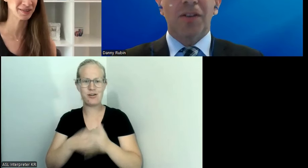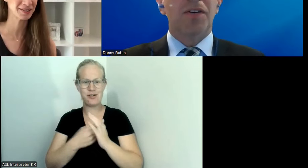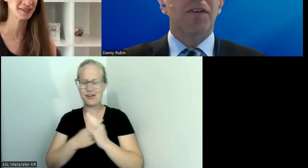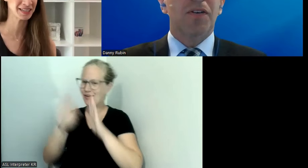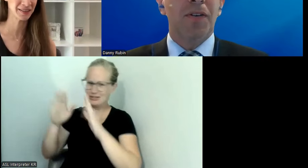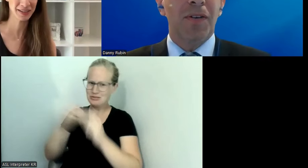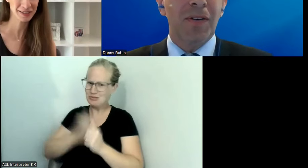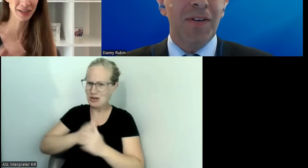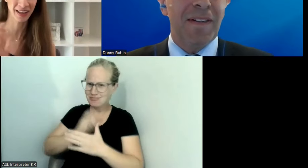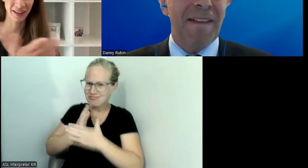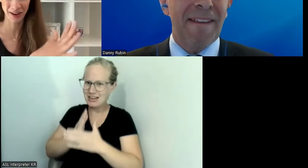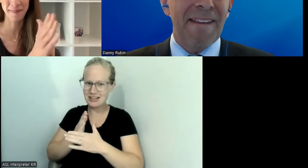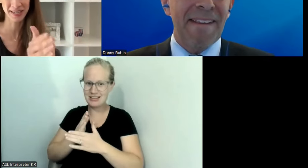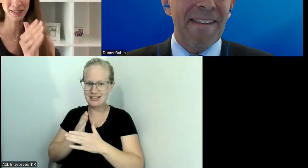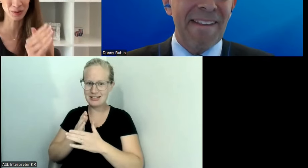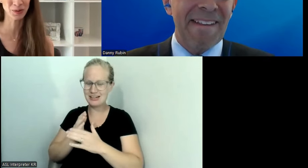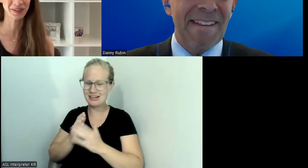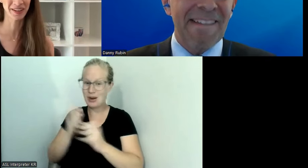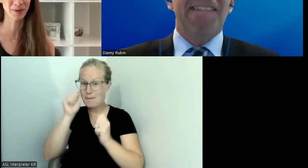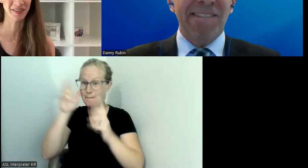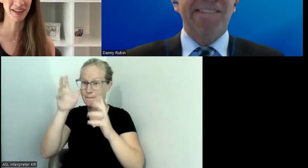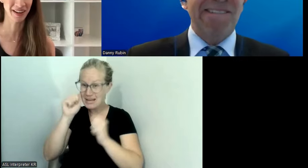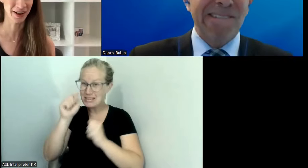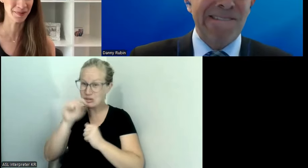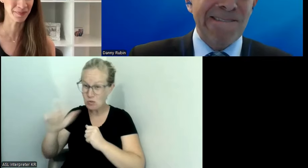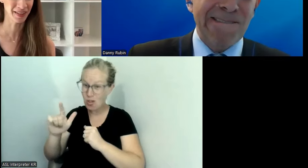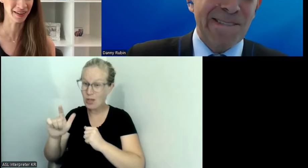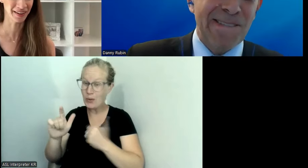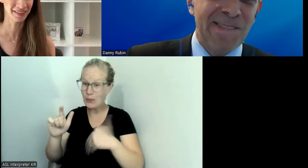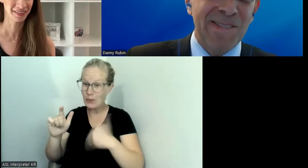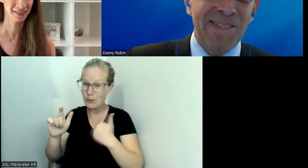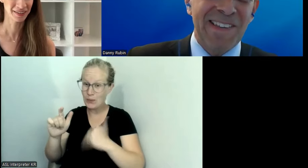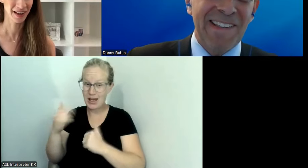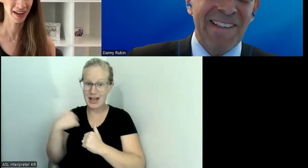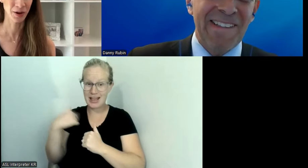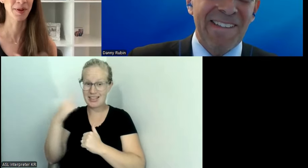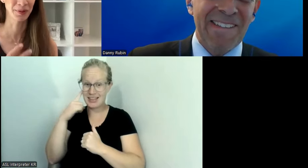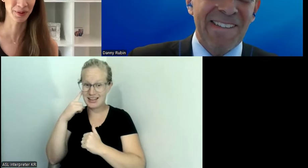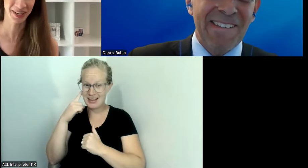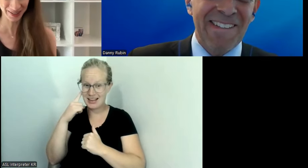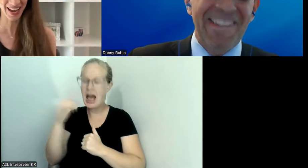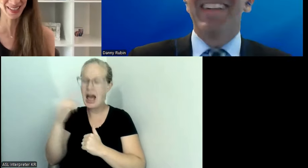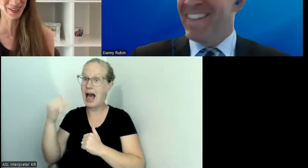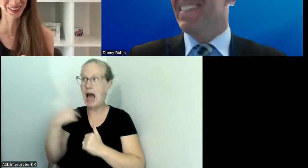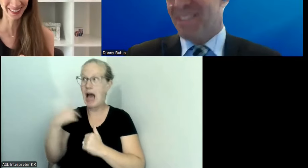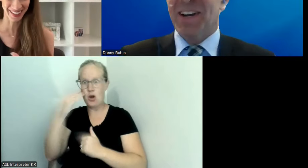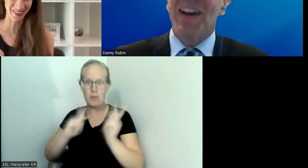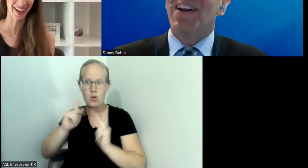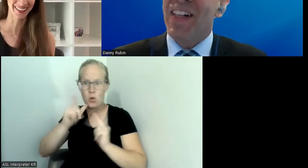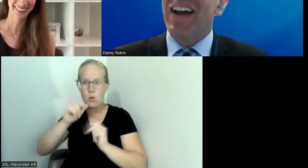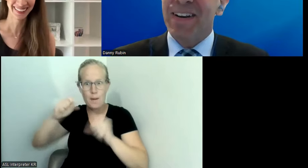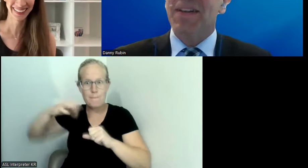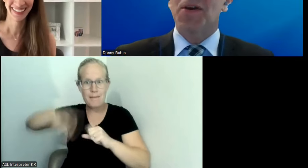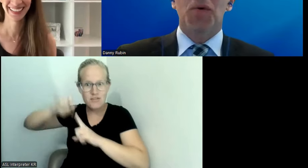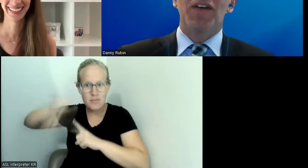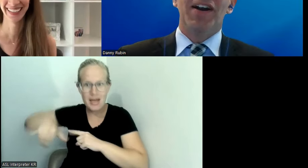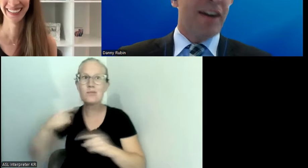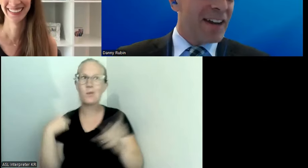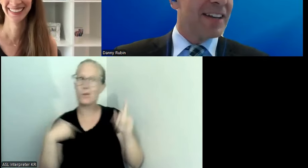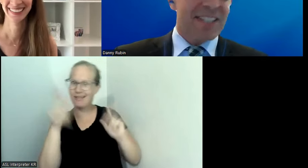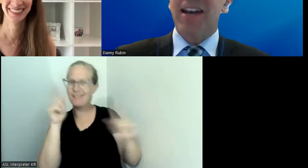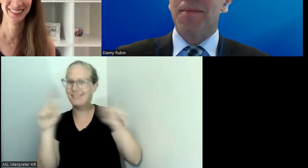Sorry, was going say, that is an amazing tool and one that I think I know people who can use that tool. We hear that a lot.